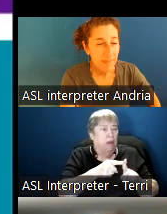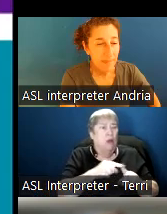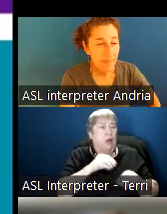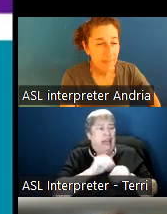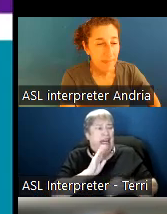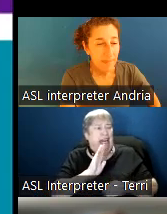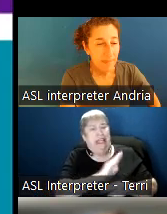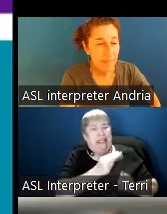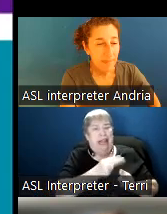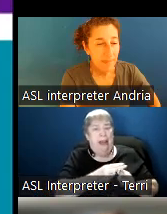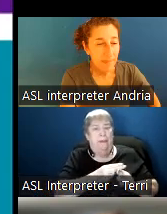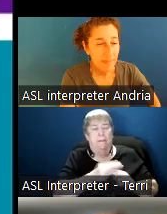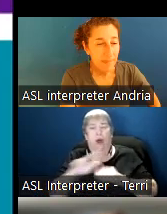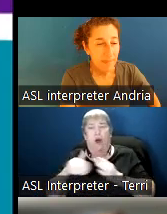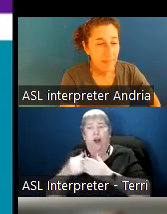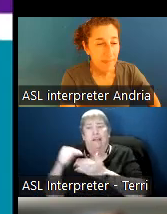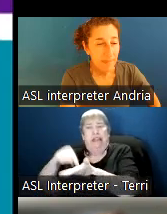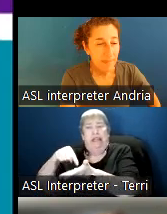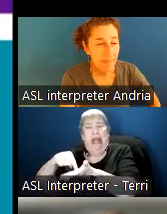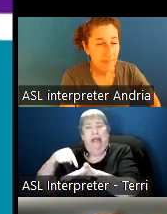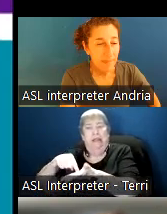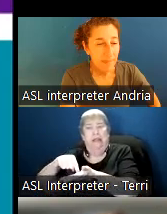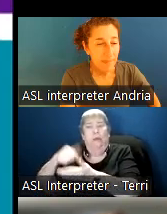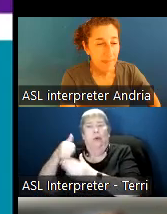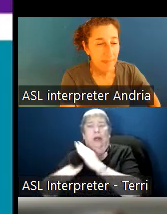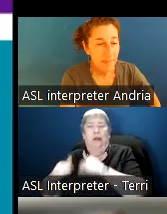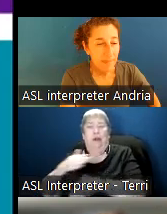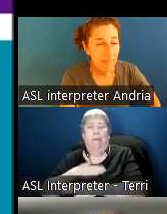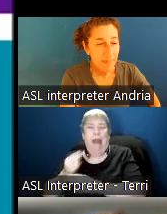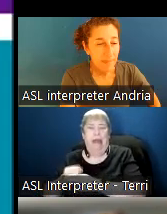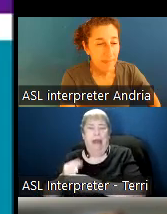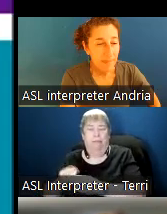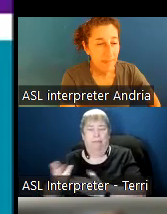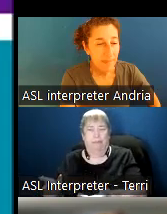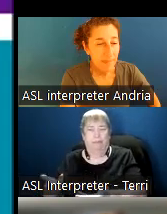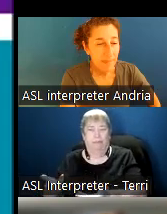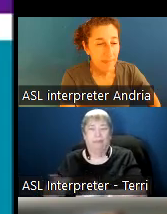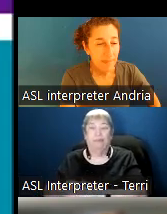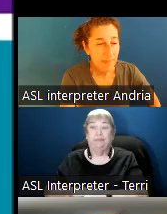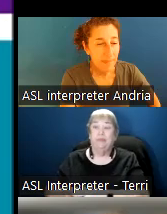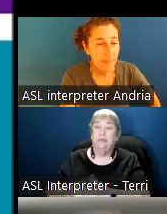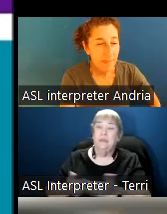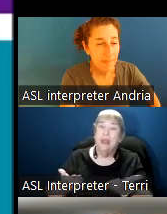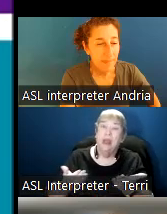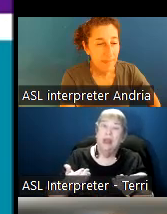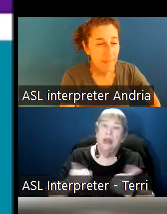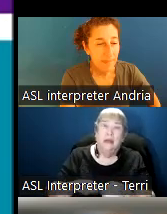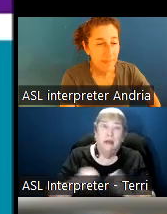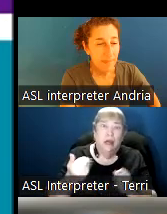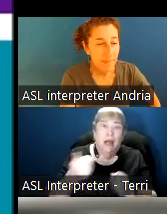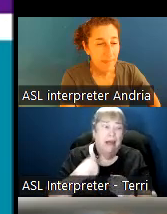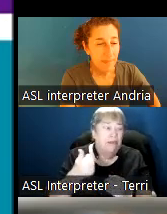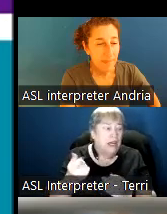have any questions before we move on from this? I just want to see if there's any questions or comments.